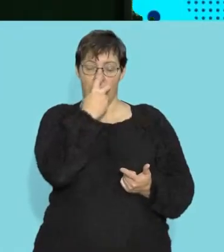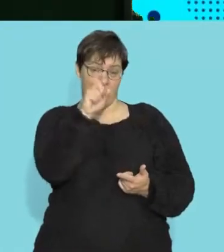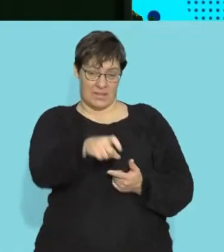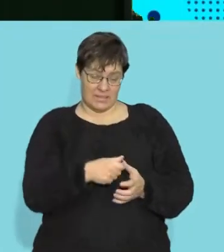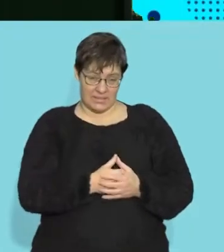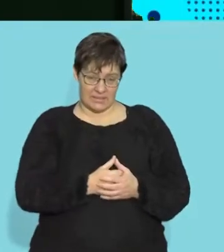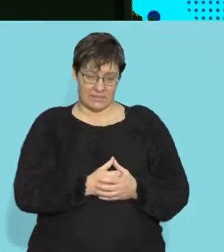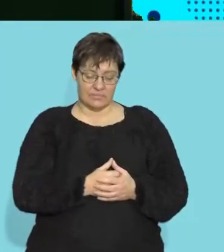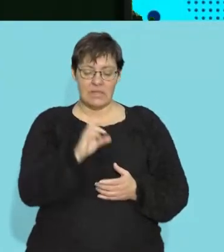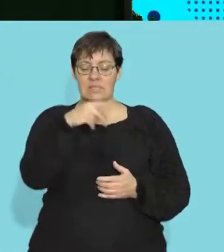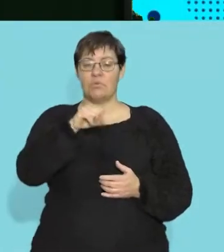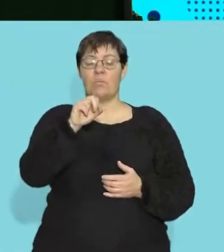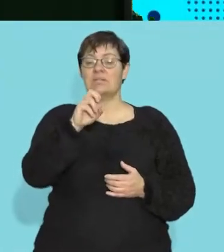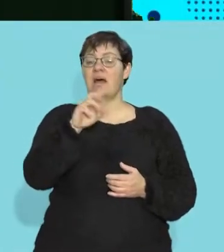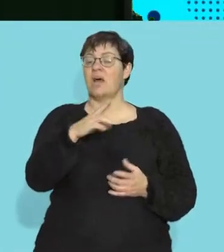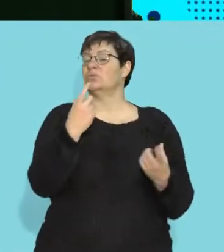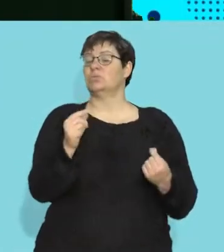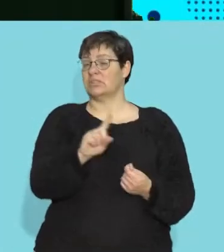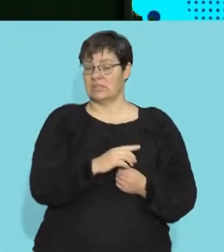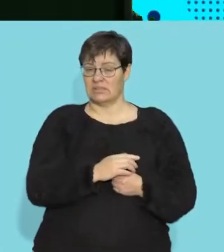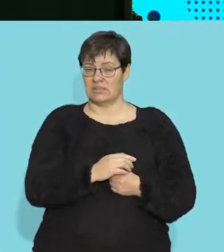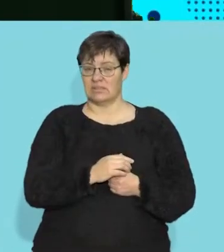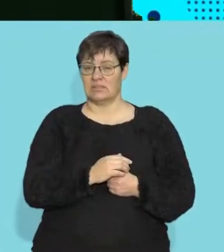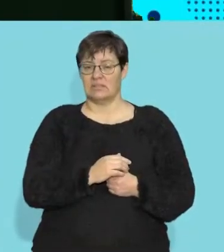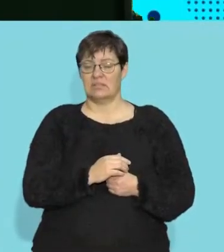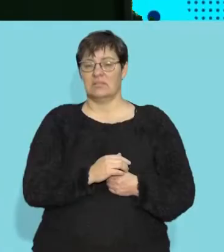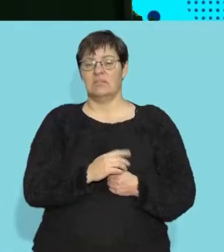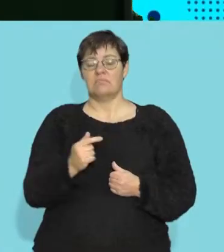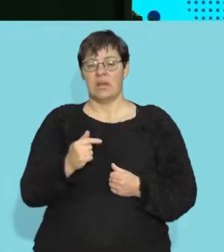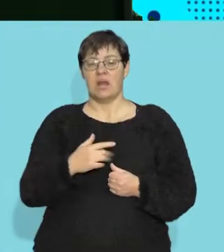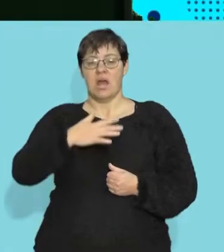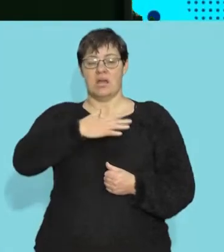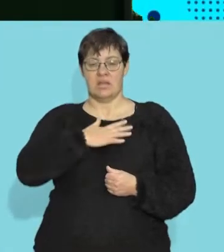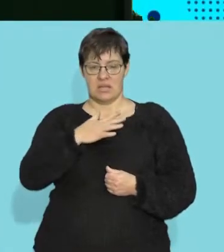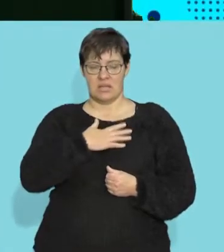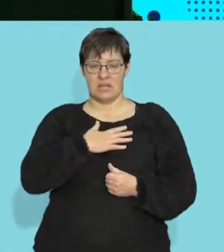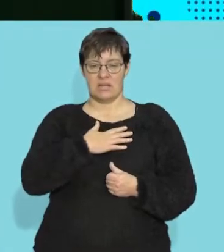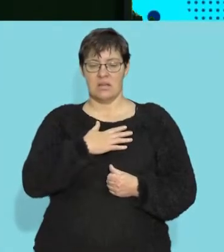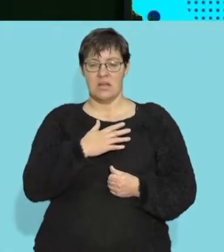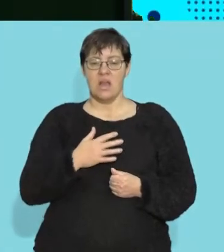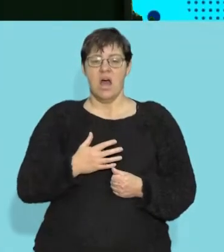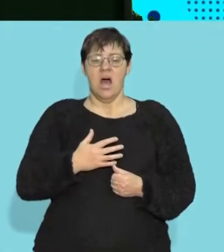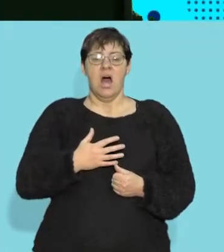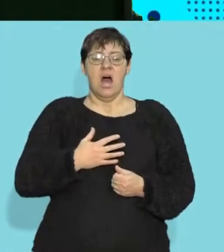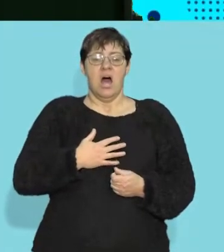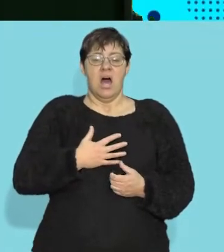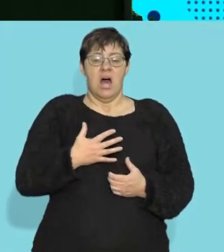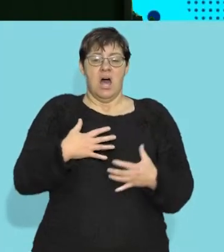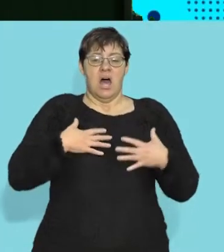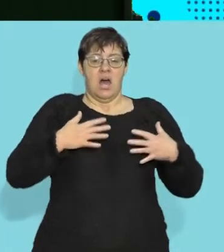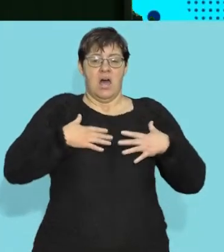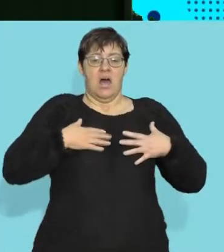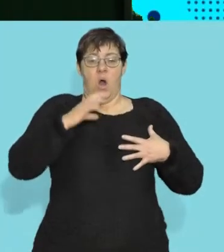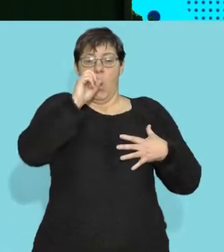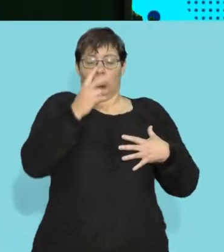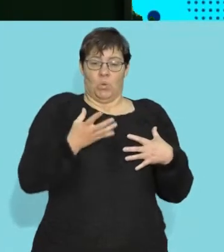tank. So what the spirometer does is you almost hyperventilate. You've got to take in as